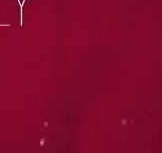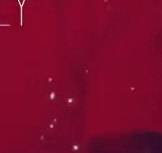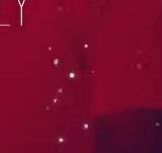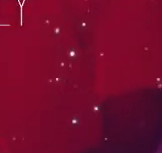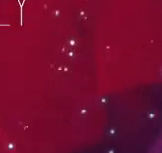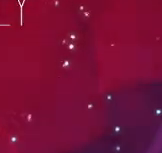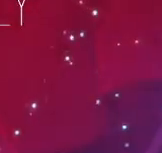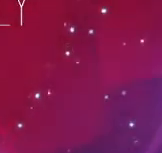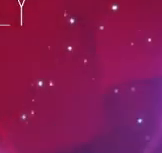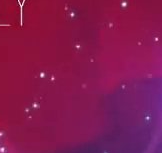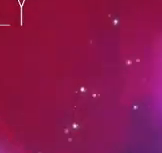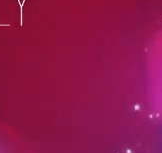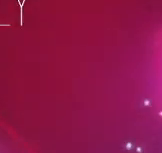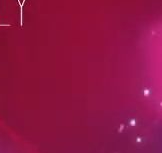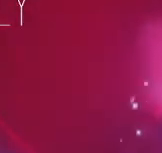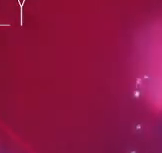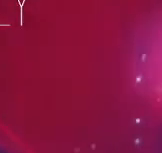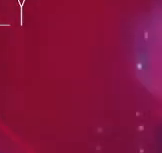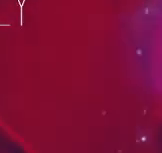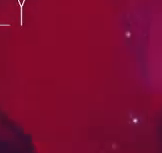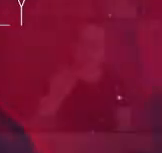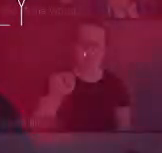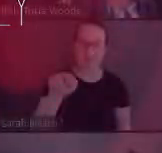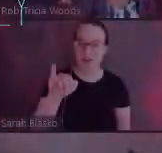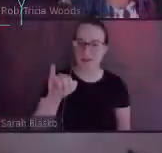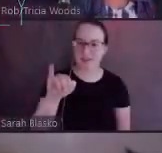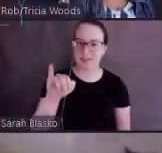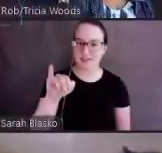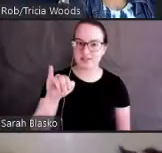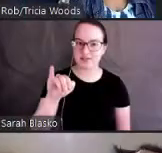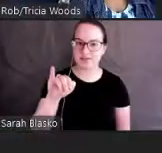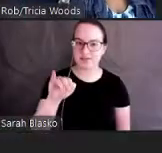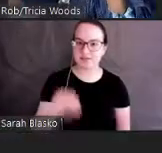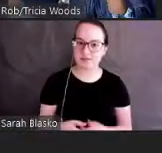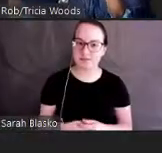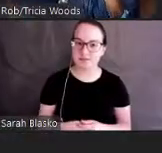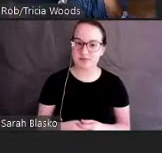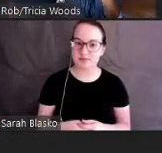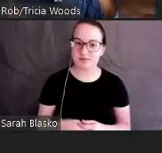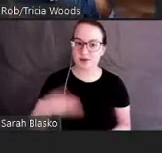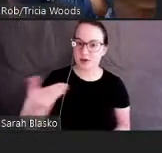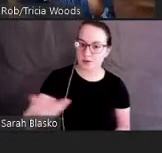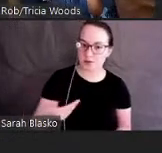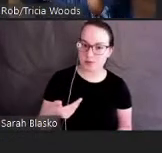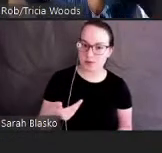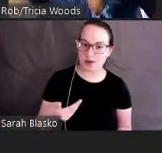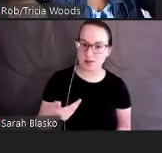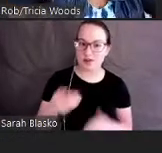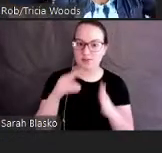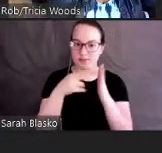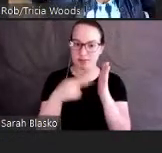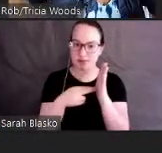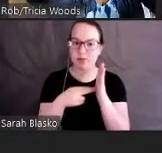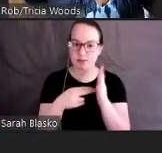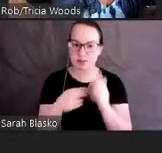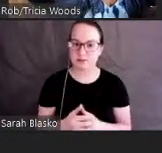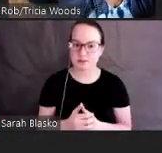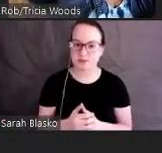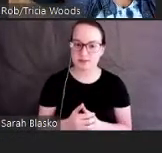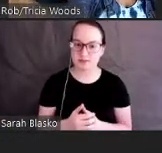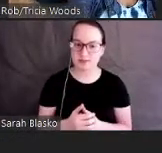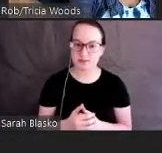Ronnie, why don't you go ahead and run us through a welcome and some etiquette. Sweet. Well, like Bill